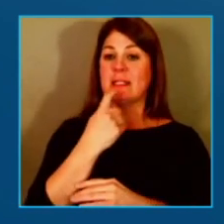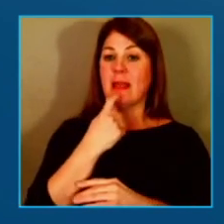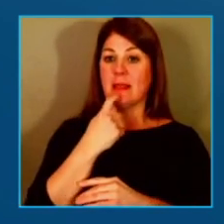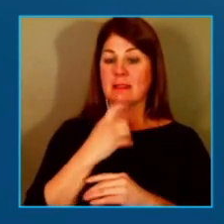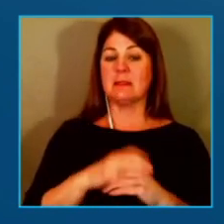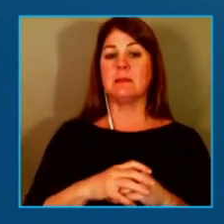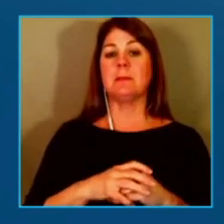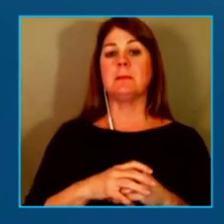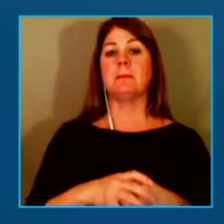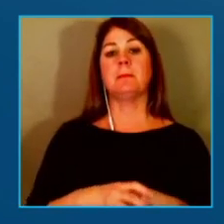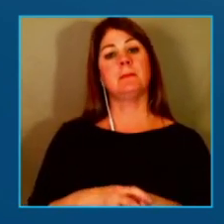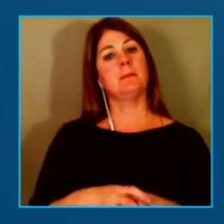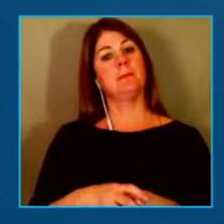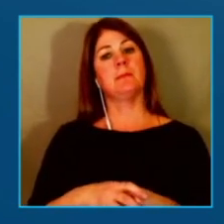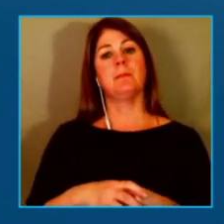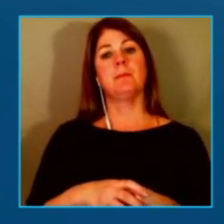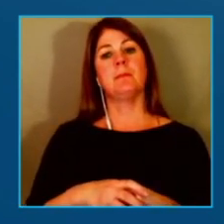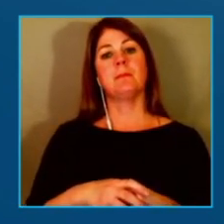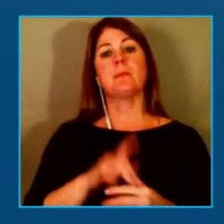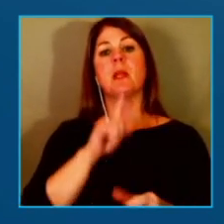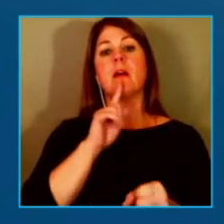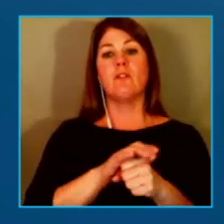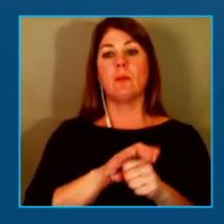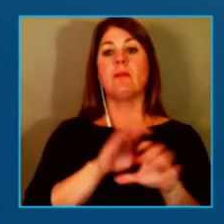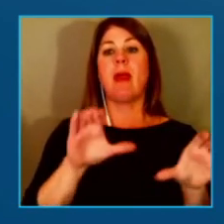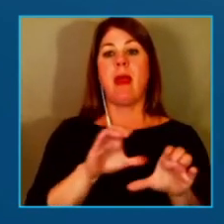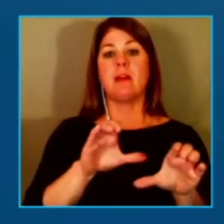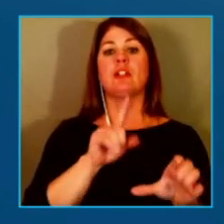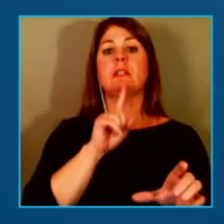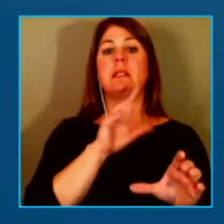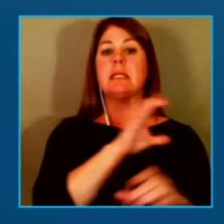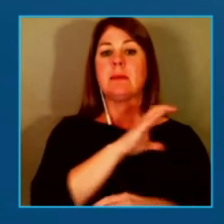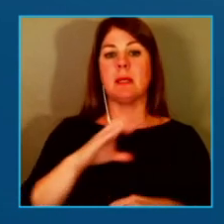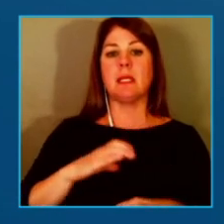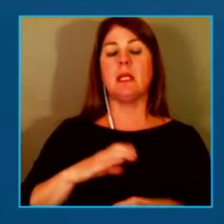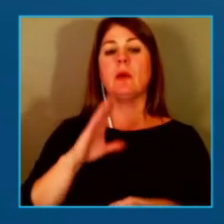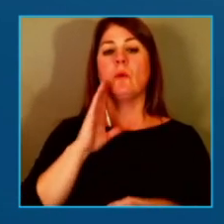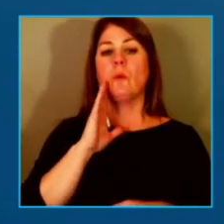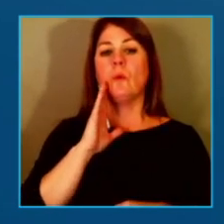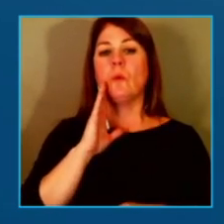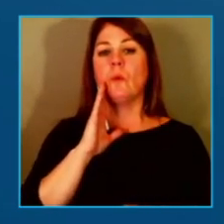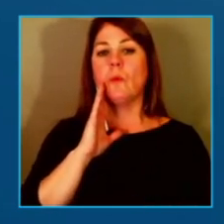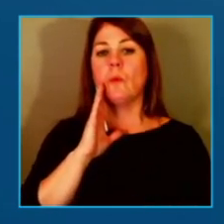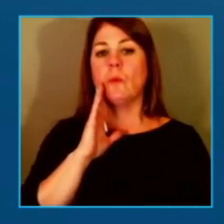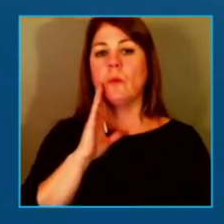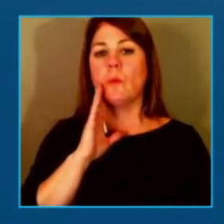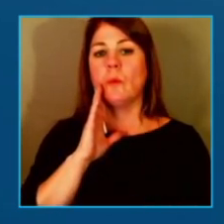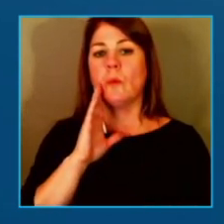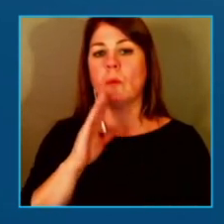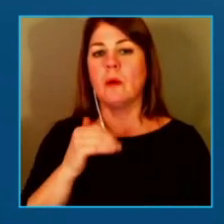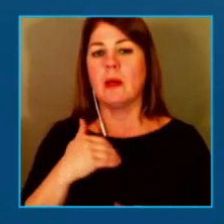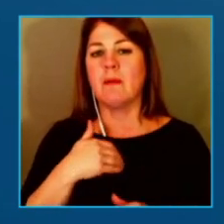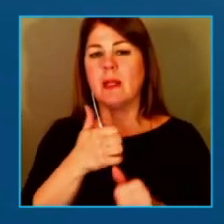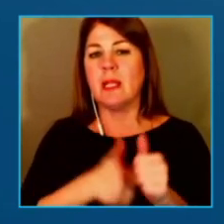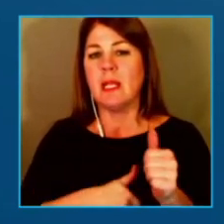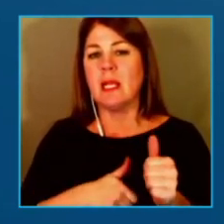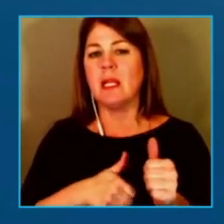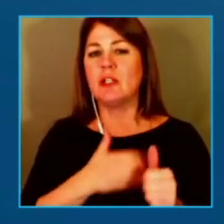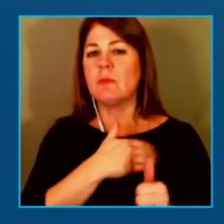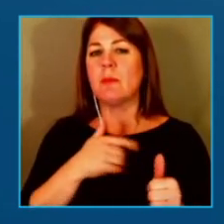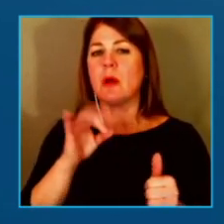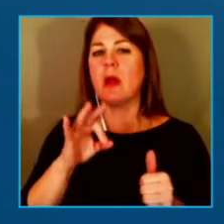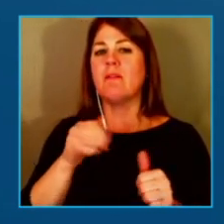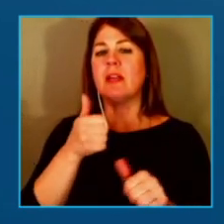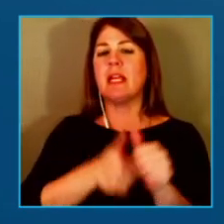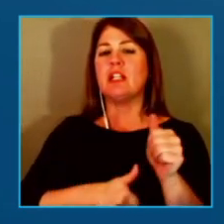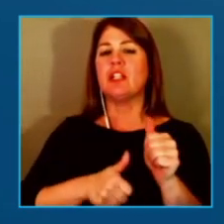the Affirmative Action Committee shall consist of members of each Democratic constituency organization.